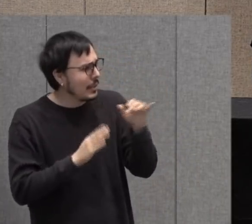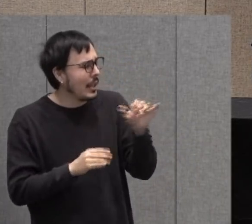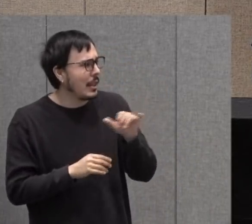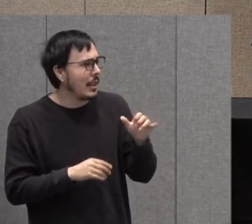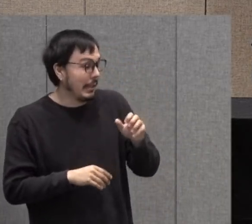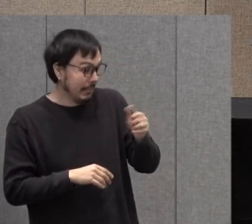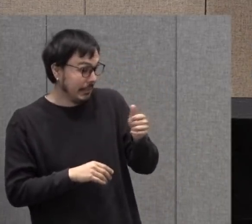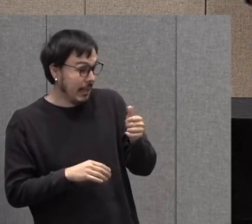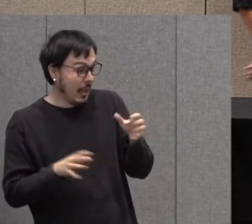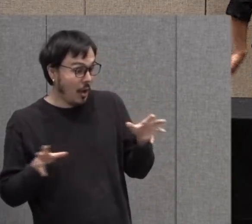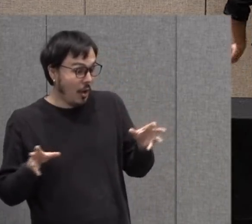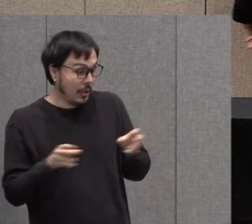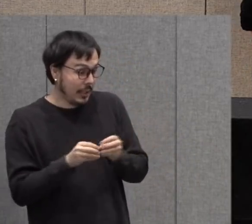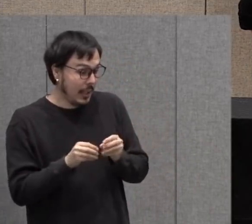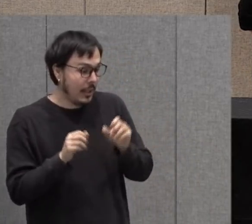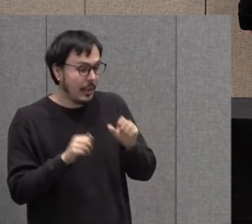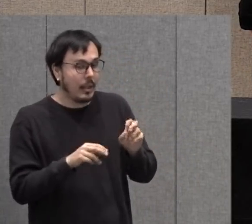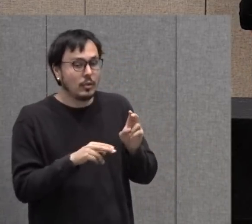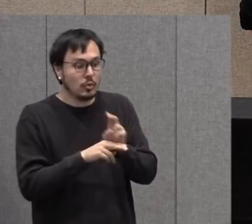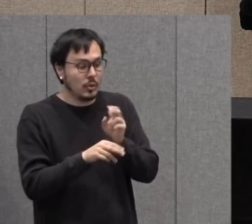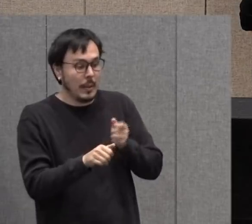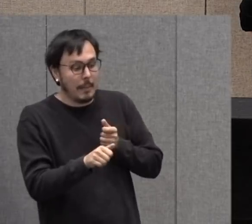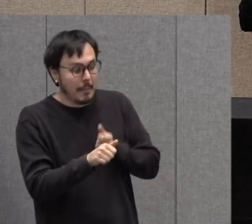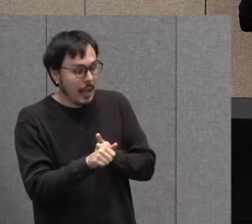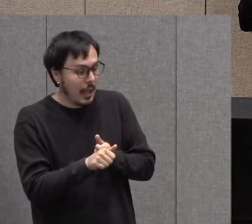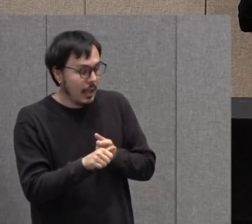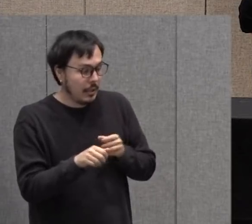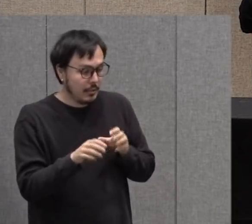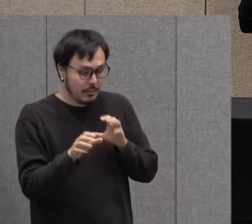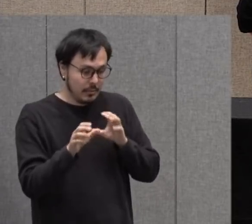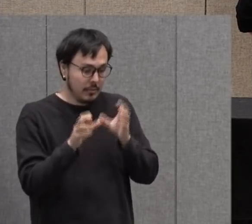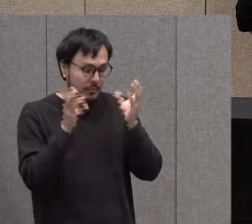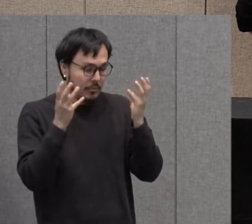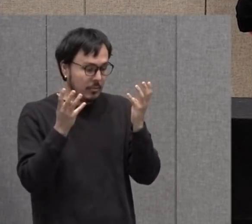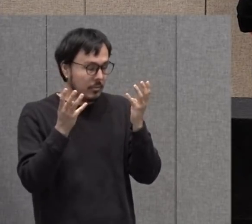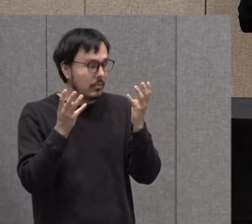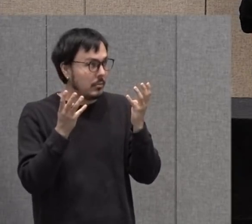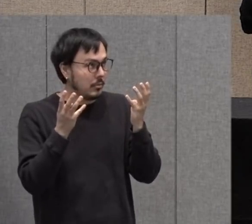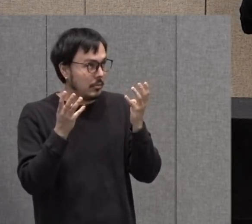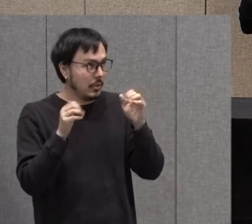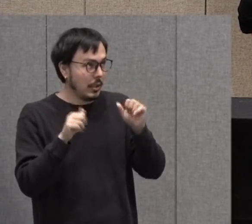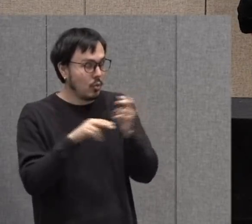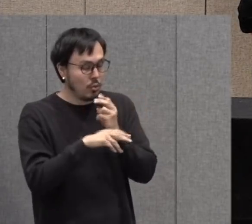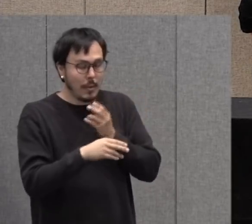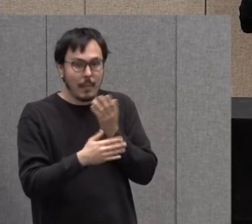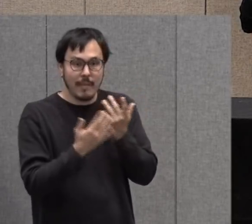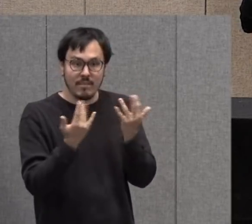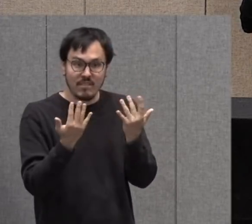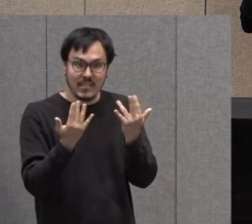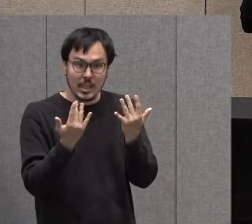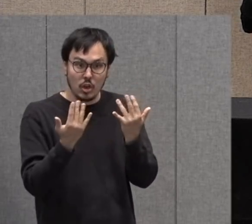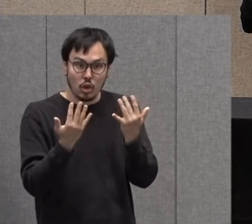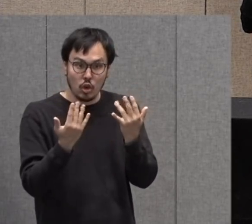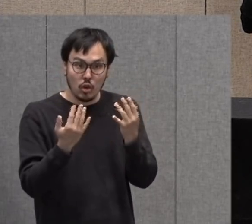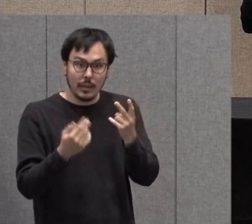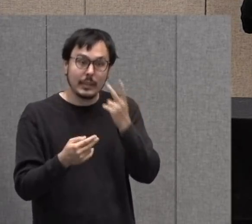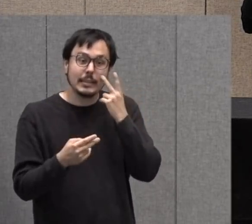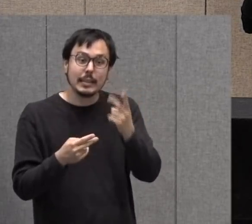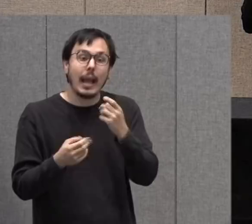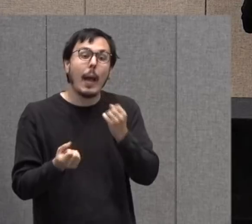10 altogether, and I could put them behind, and I could just hold up some, and I could say, how many are hiding, Miss